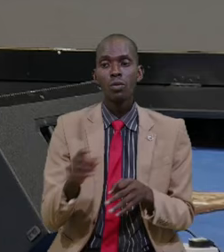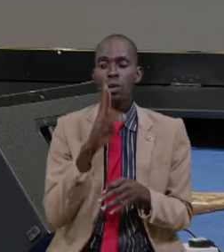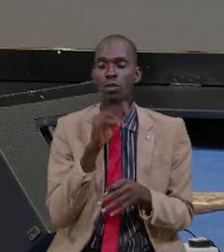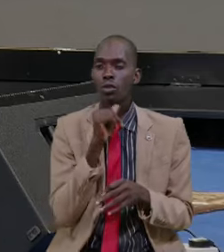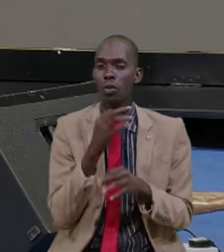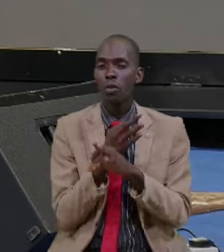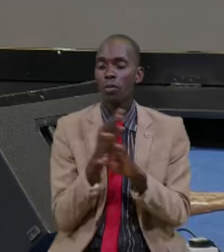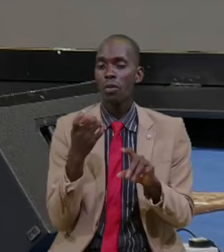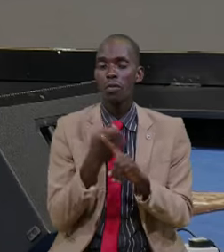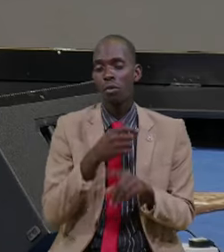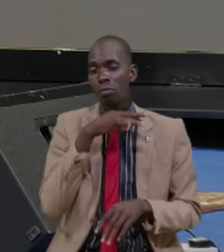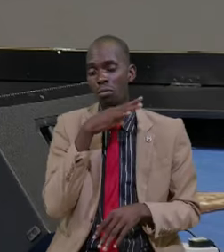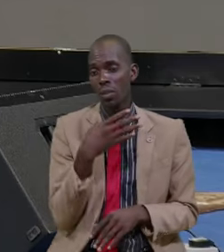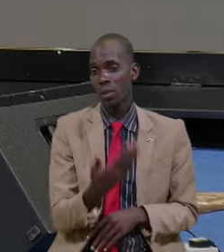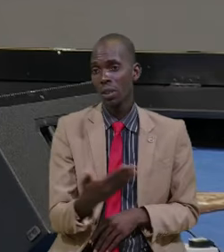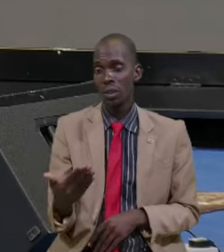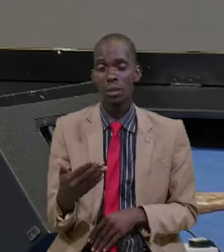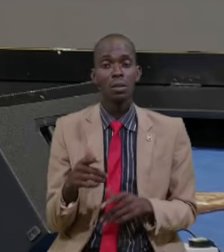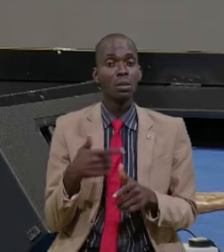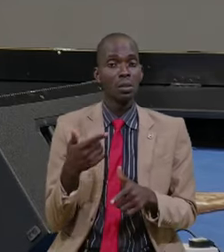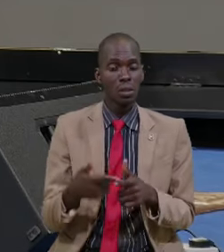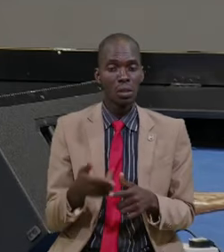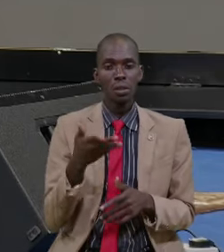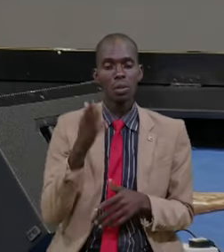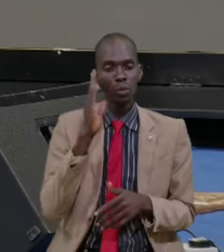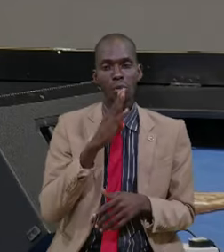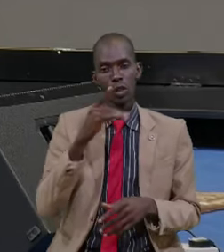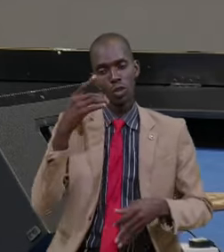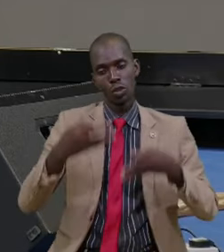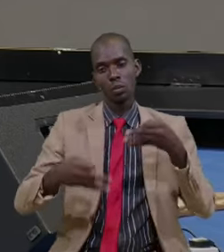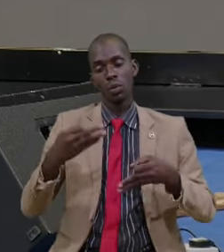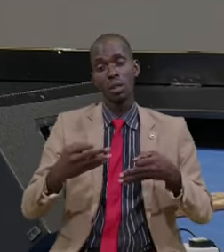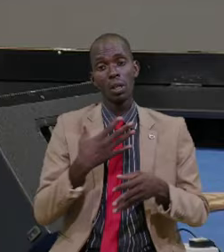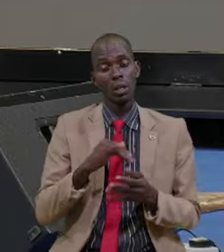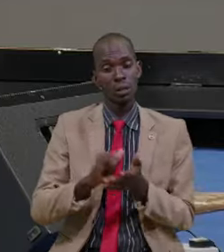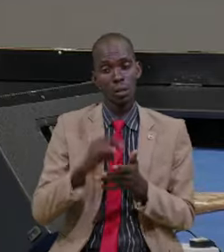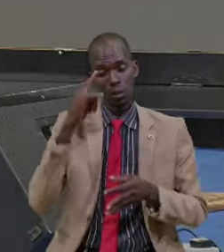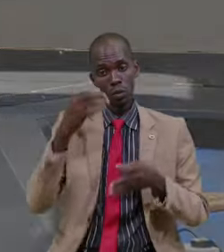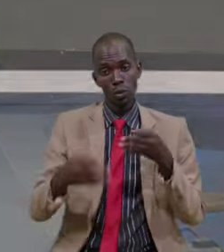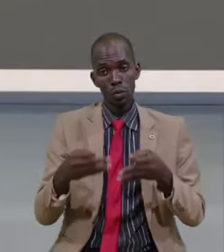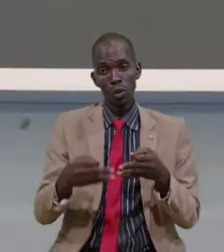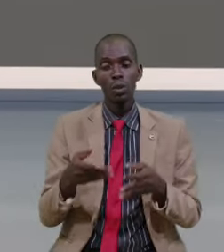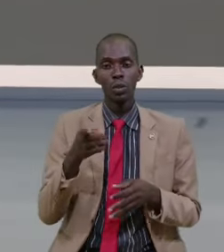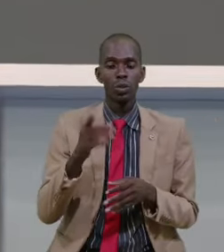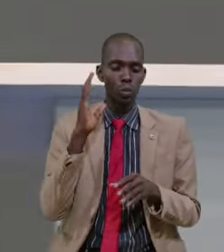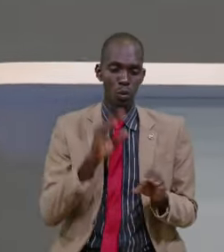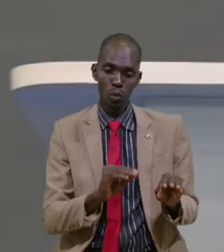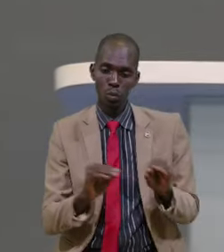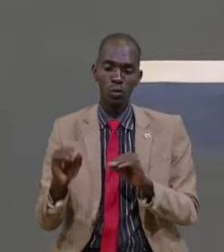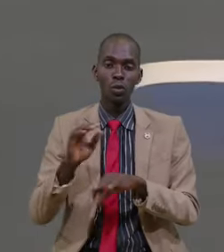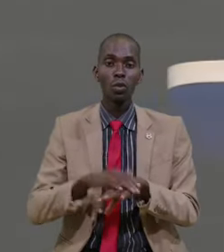corruption, eventually condemnation will come. And eventually from condemnation, you pass on